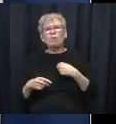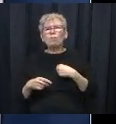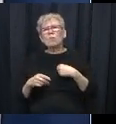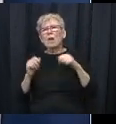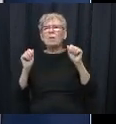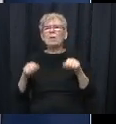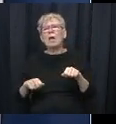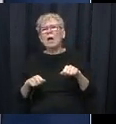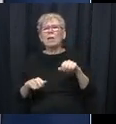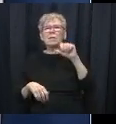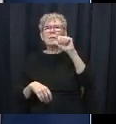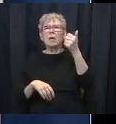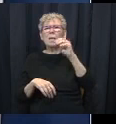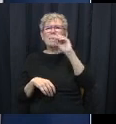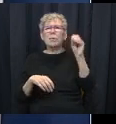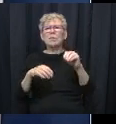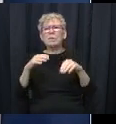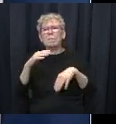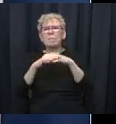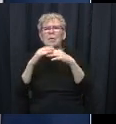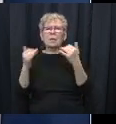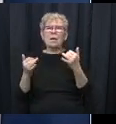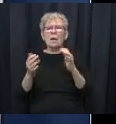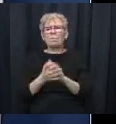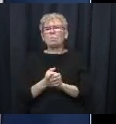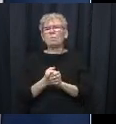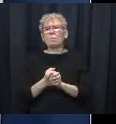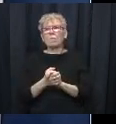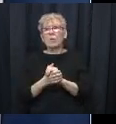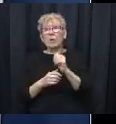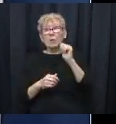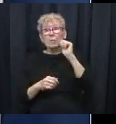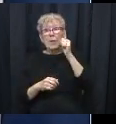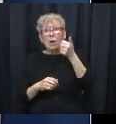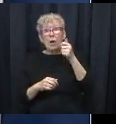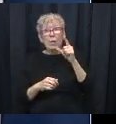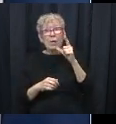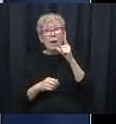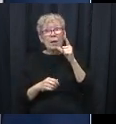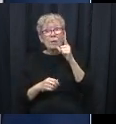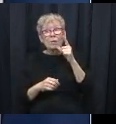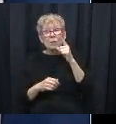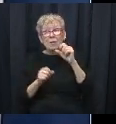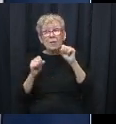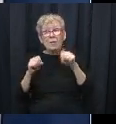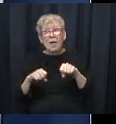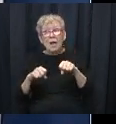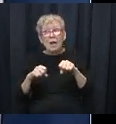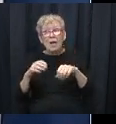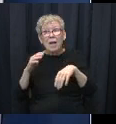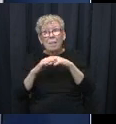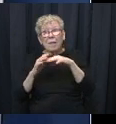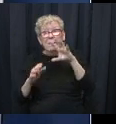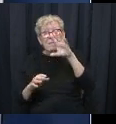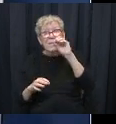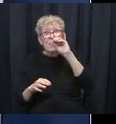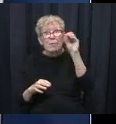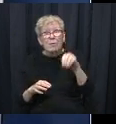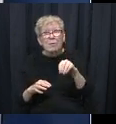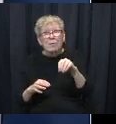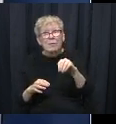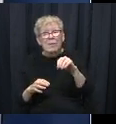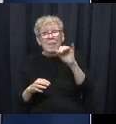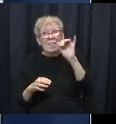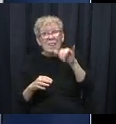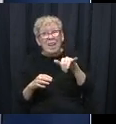hour crowd tomorrow, they're going to be able to open up 50% capacity. Is it as simple as that? Yes, that's very simple